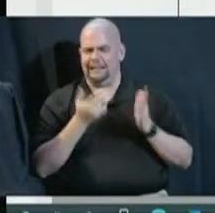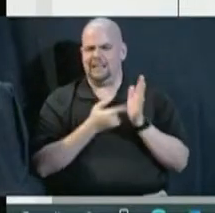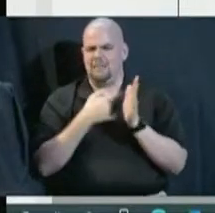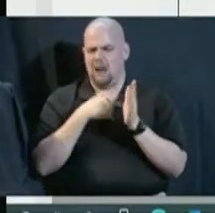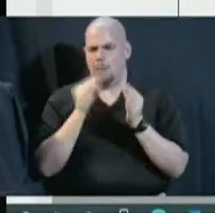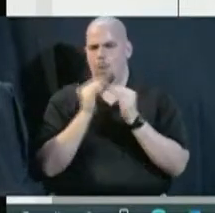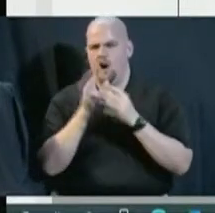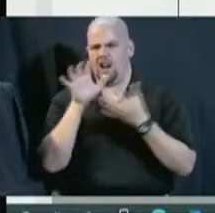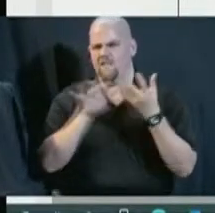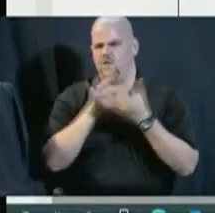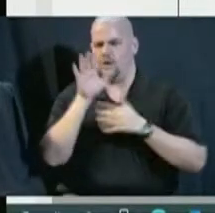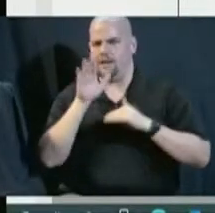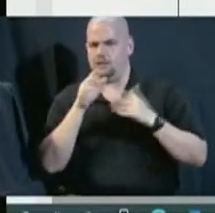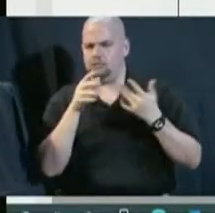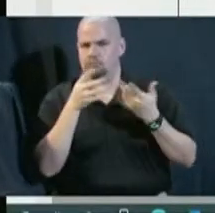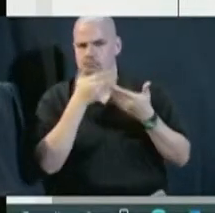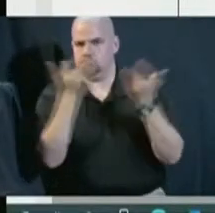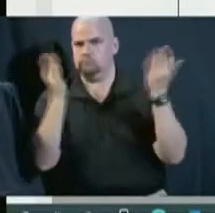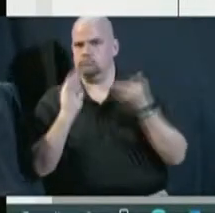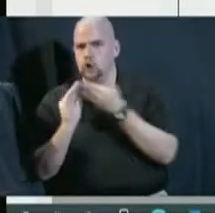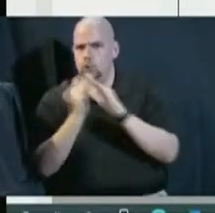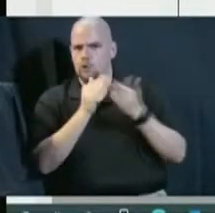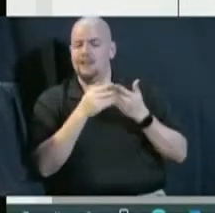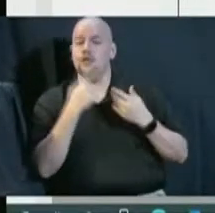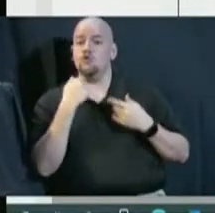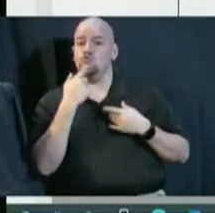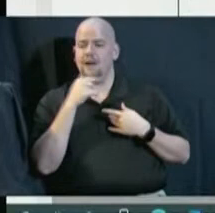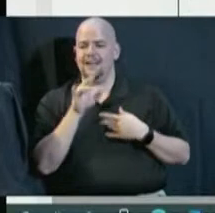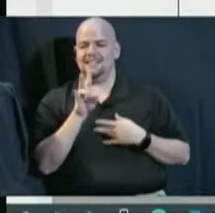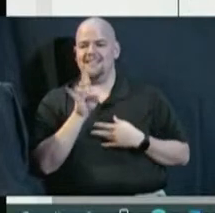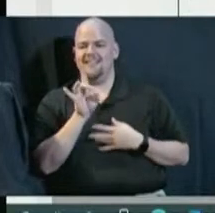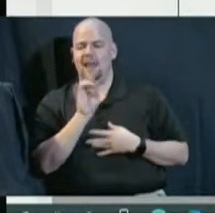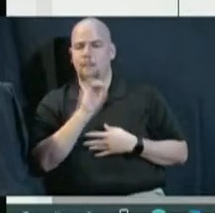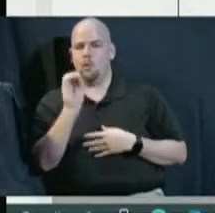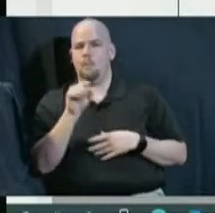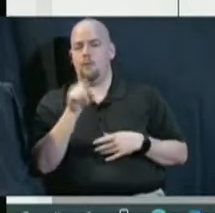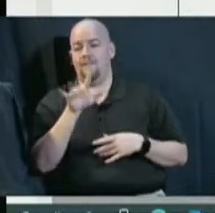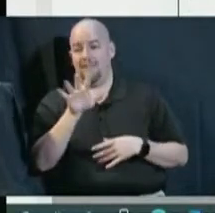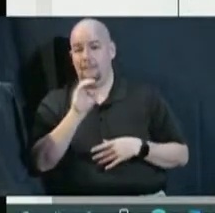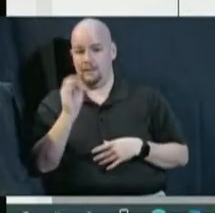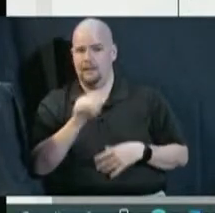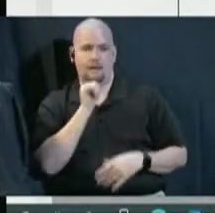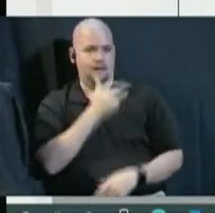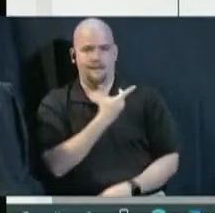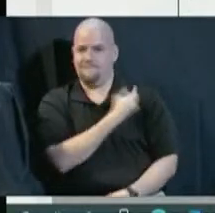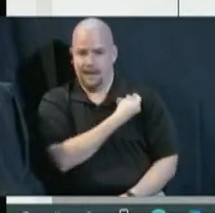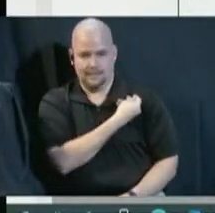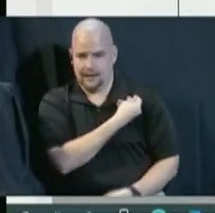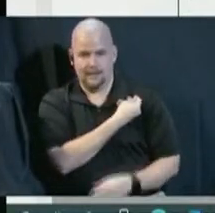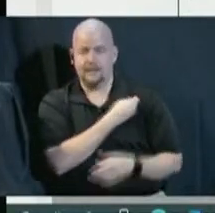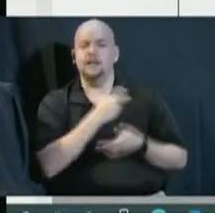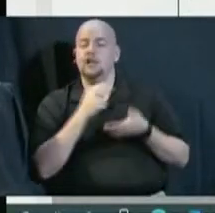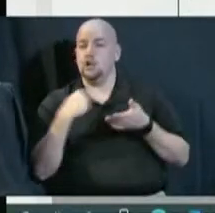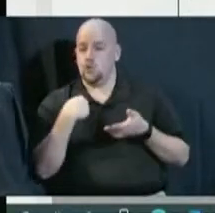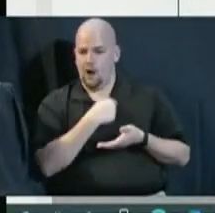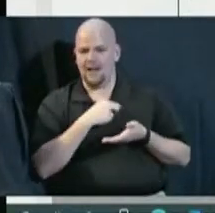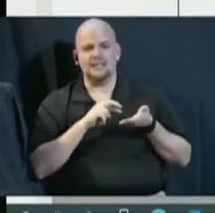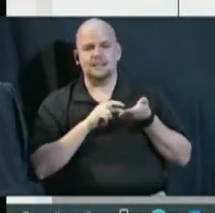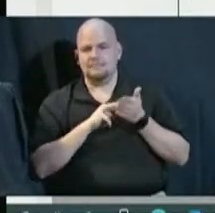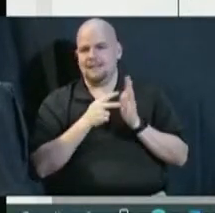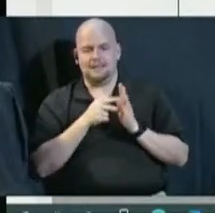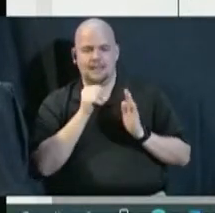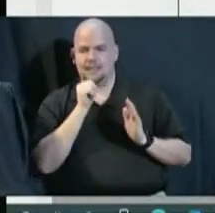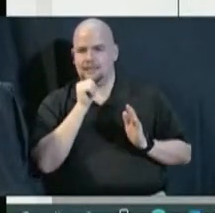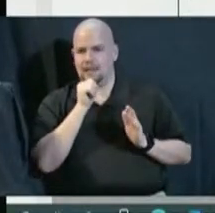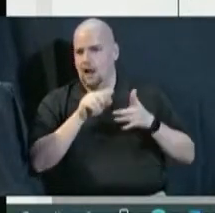confusing to the community, but here you see the red is 78.5% are not vaccinated. To us, that means they didn't start. They haven't